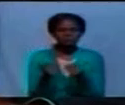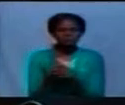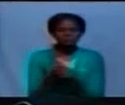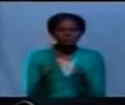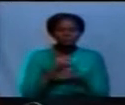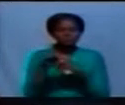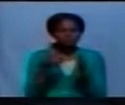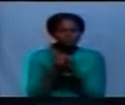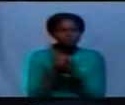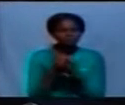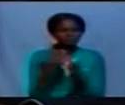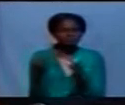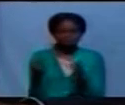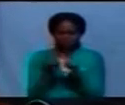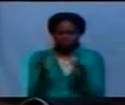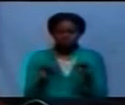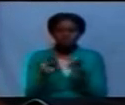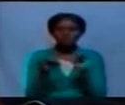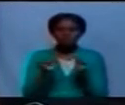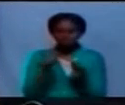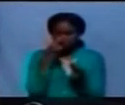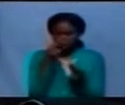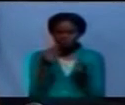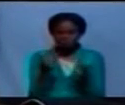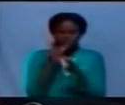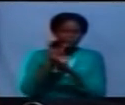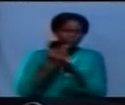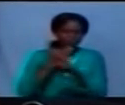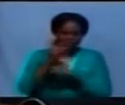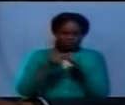the interest-related fundamentals. So we could have actually seen that before the